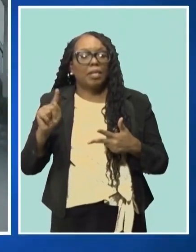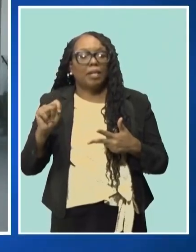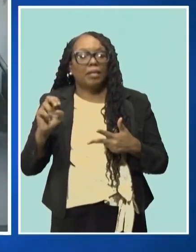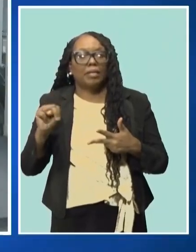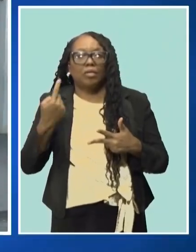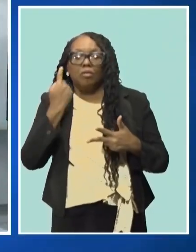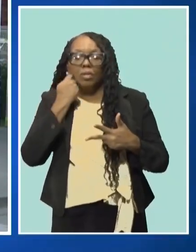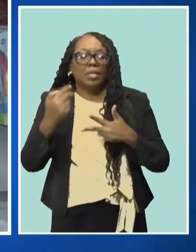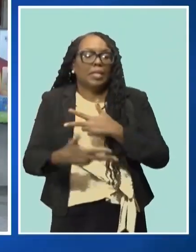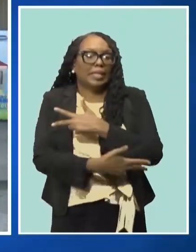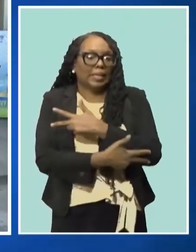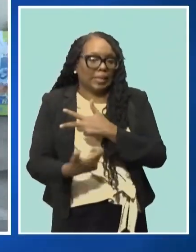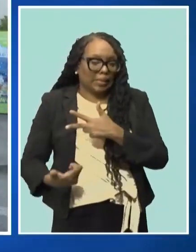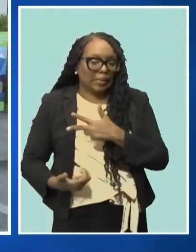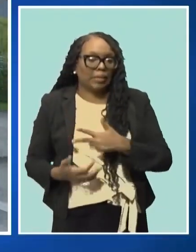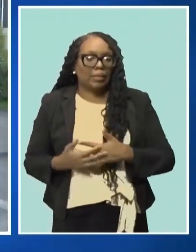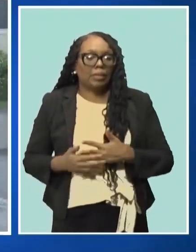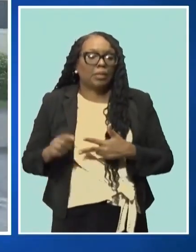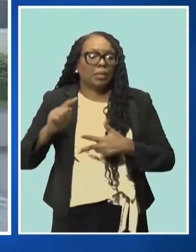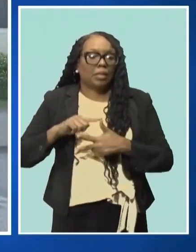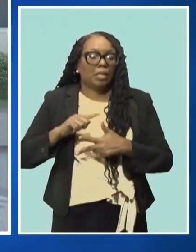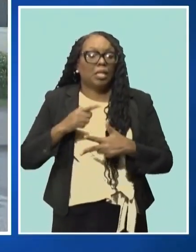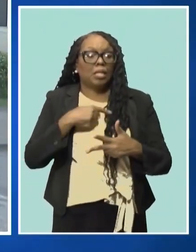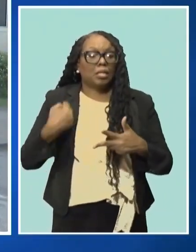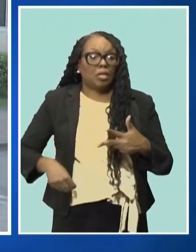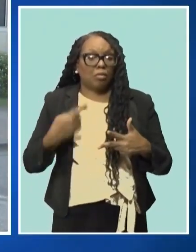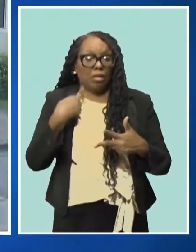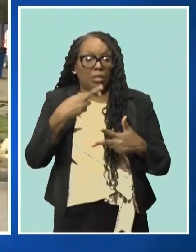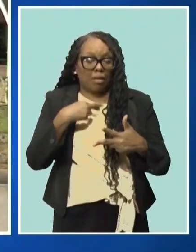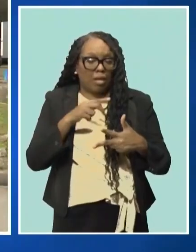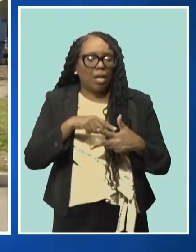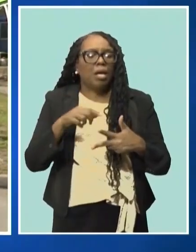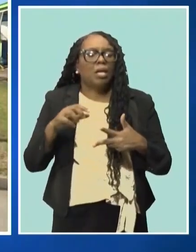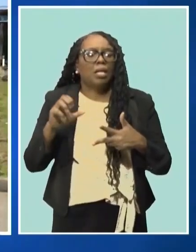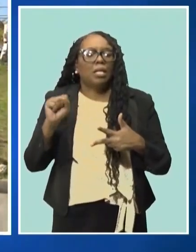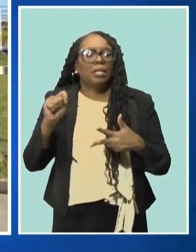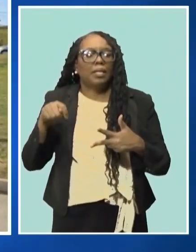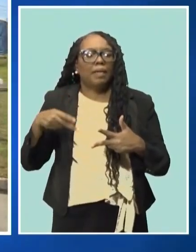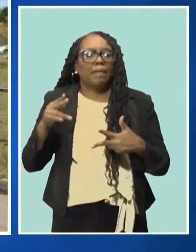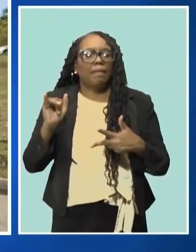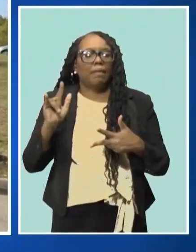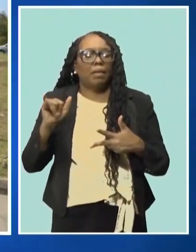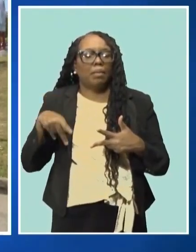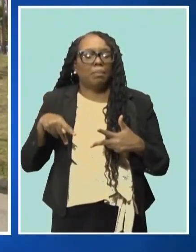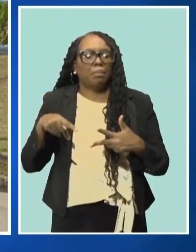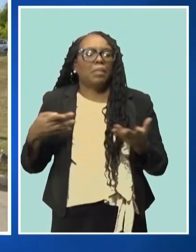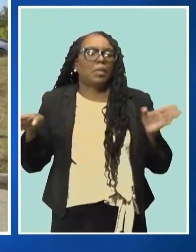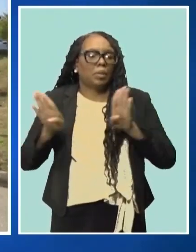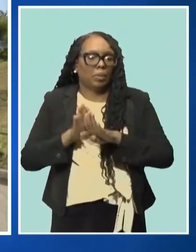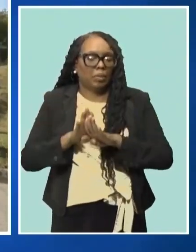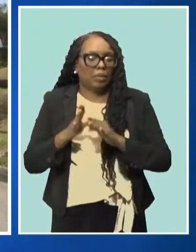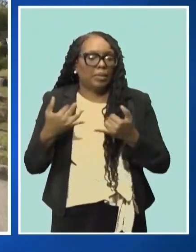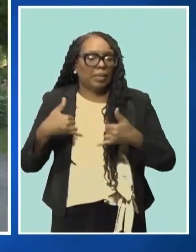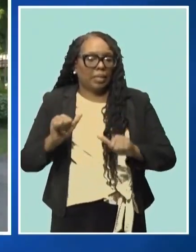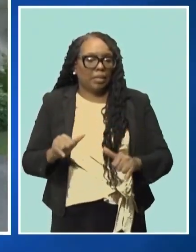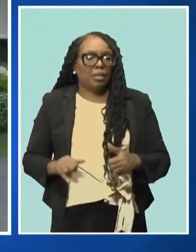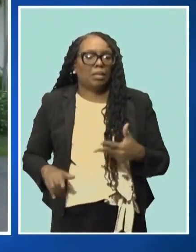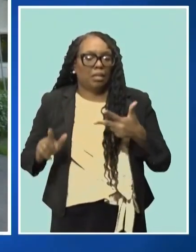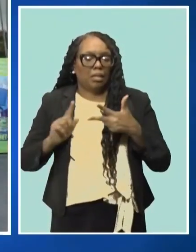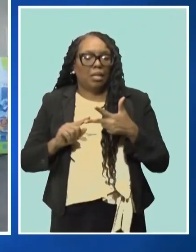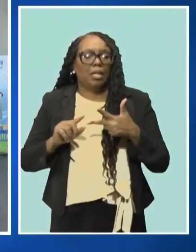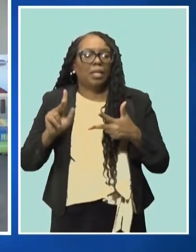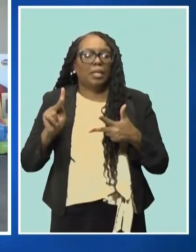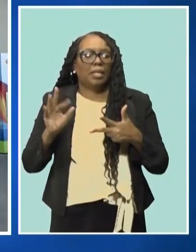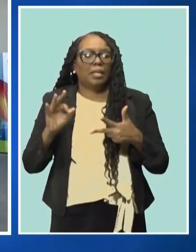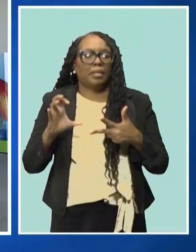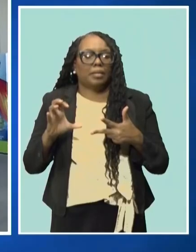uptick in armed robberies across the island. The Chinese restaurant at 6 Roads remains closed, while KFC Sheraton was very